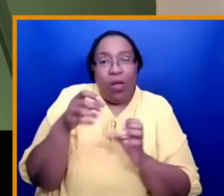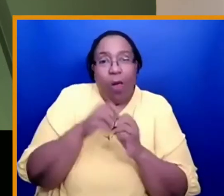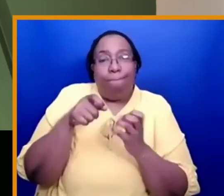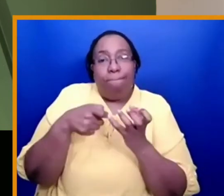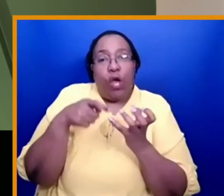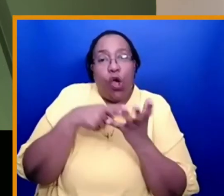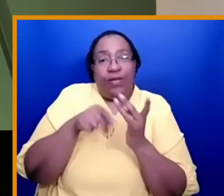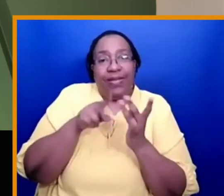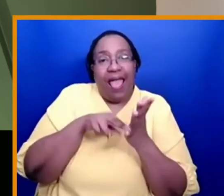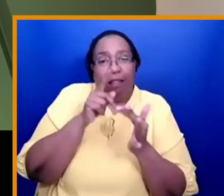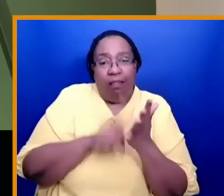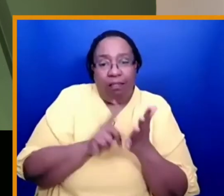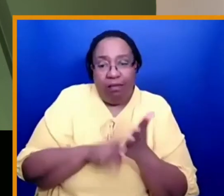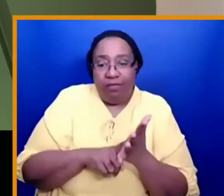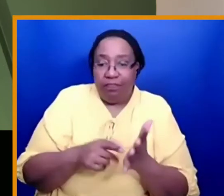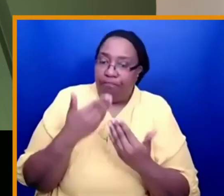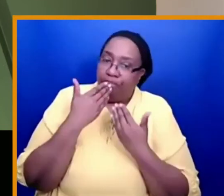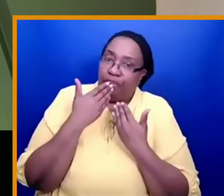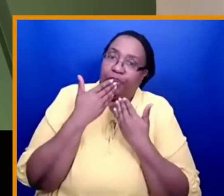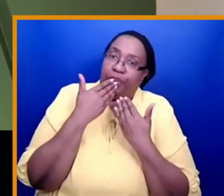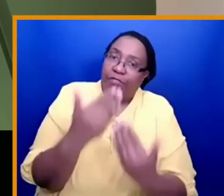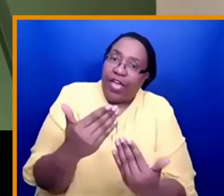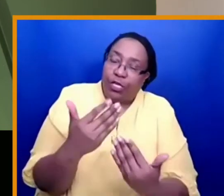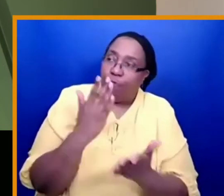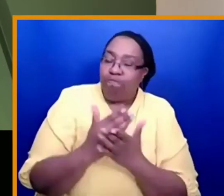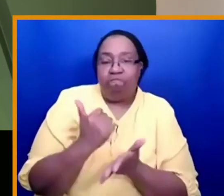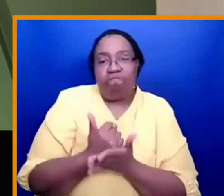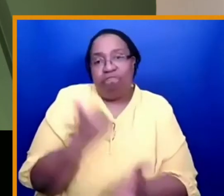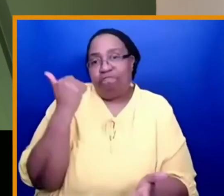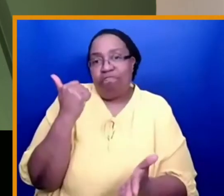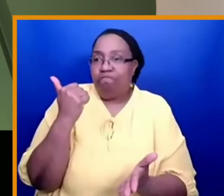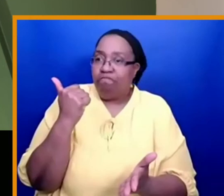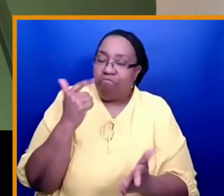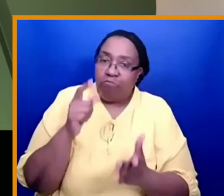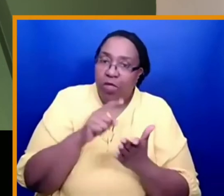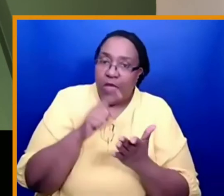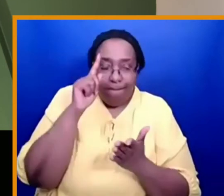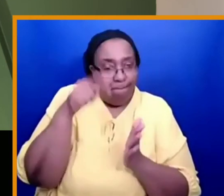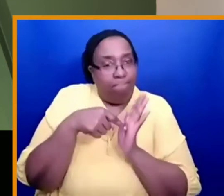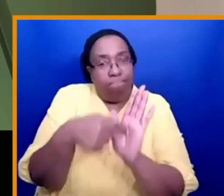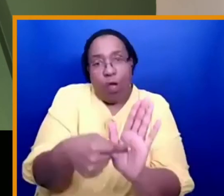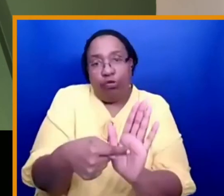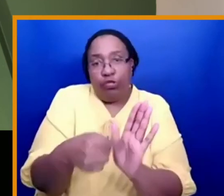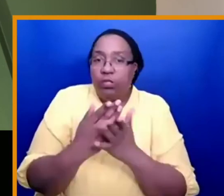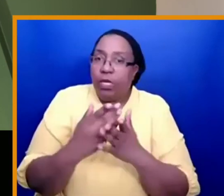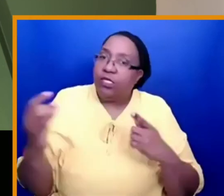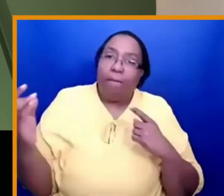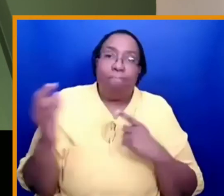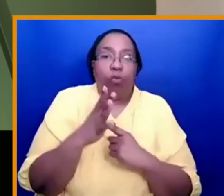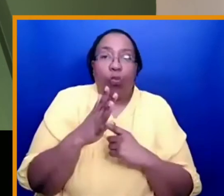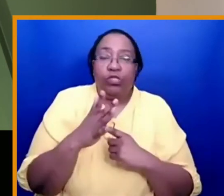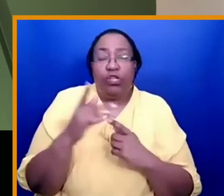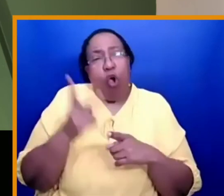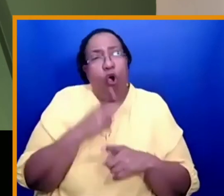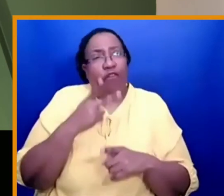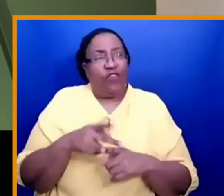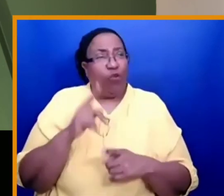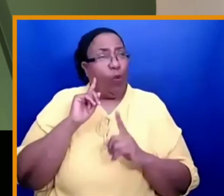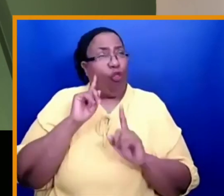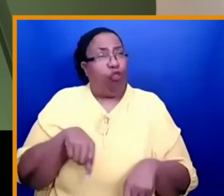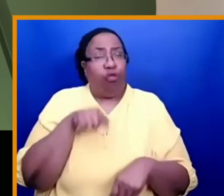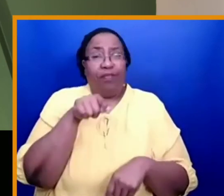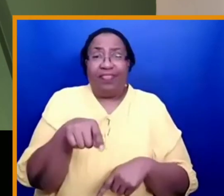Liberals for this excellent motion, for putting this important but often neglected issue onto our agenda. It's far too easy for politicians to play to